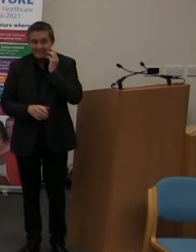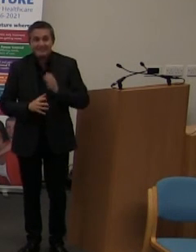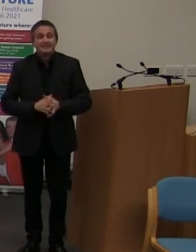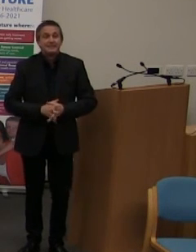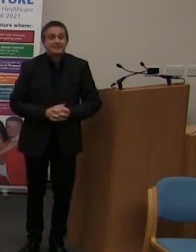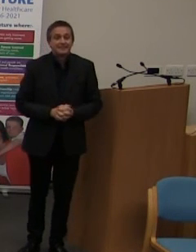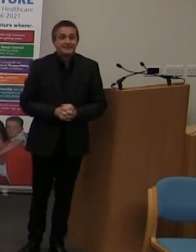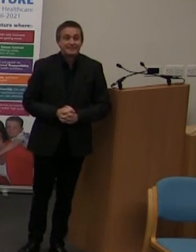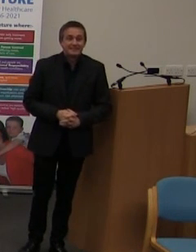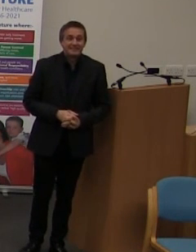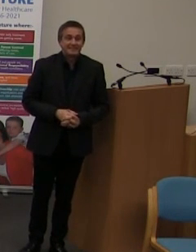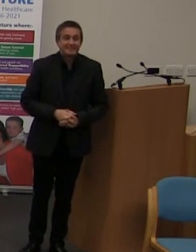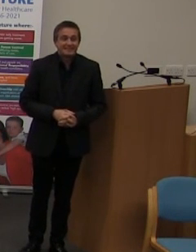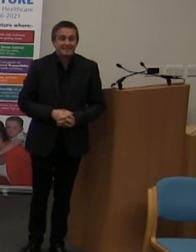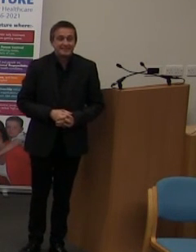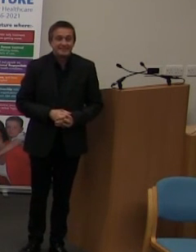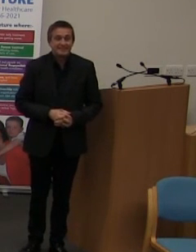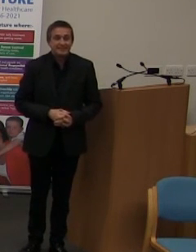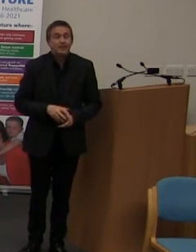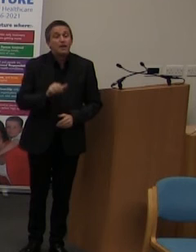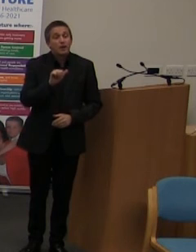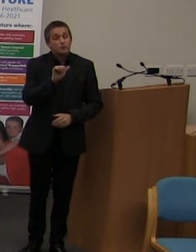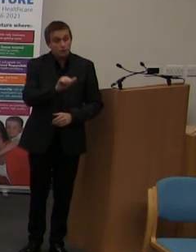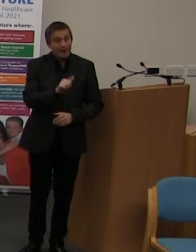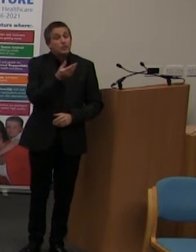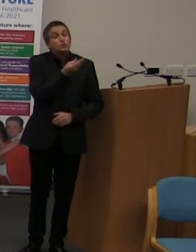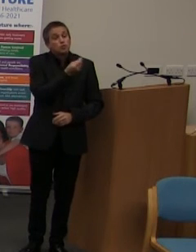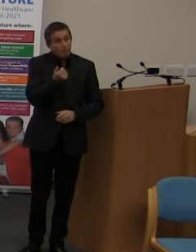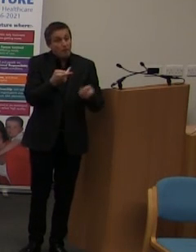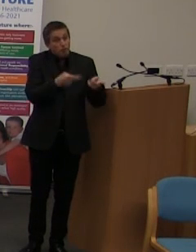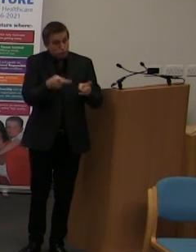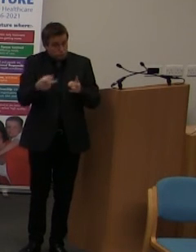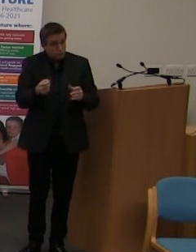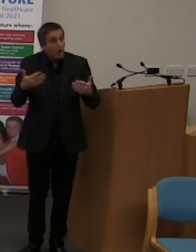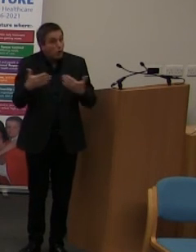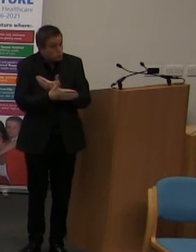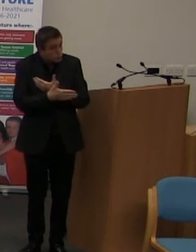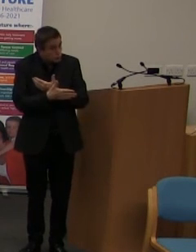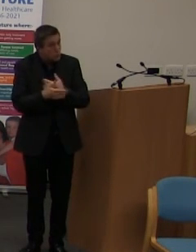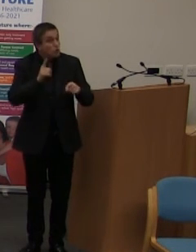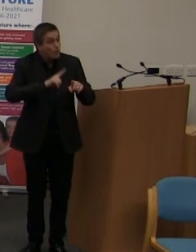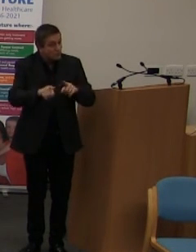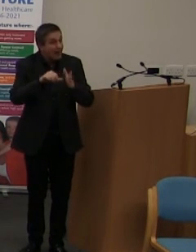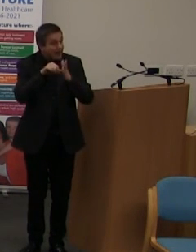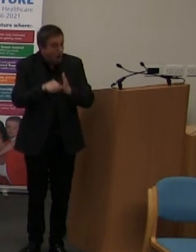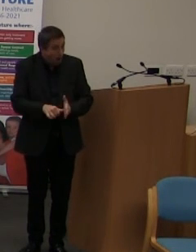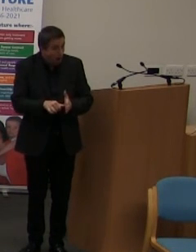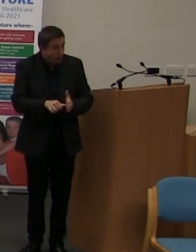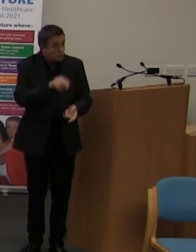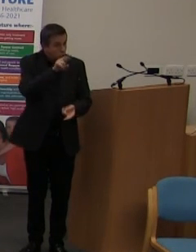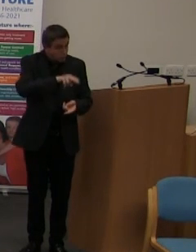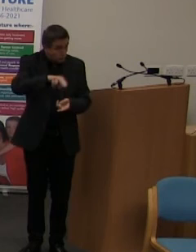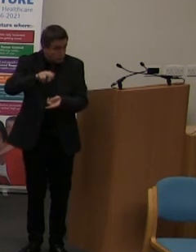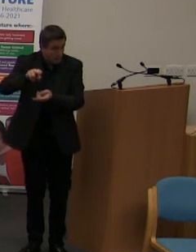DNAs? We have some of that is quite new. Some of it is quite new. So the patient-focused booking and our